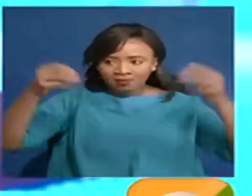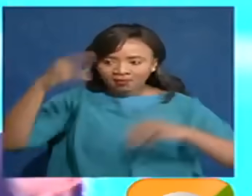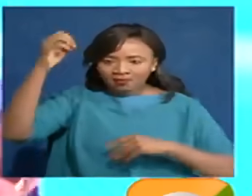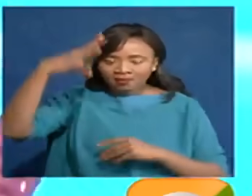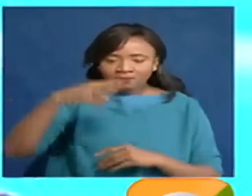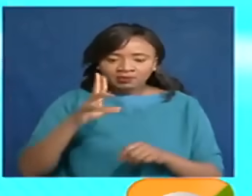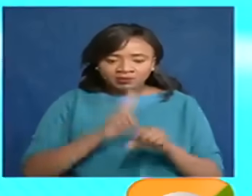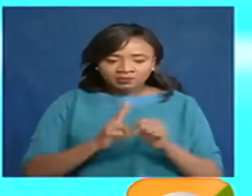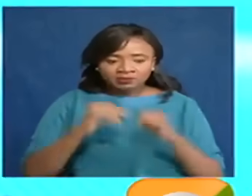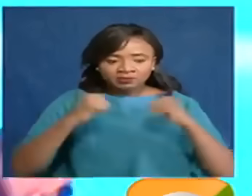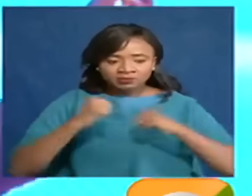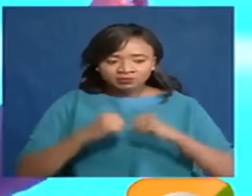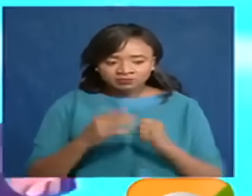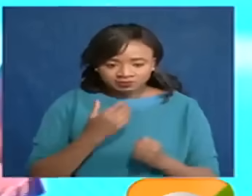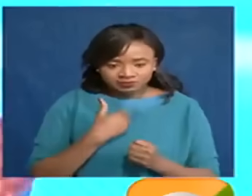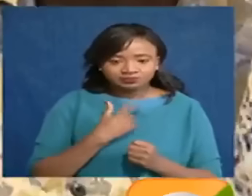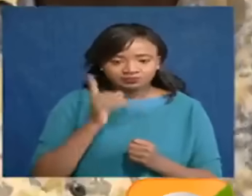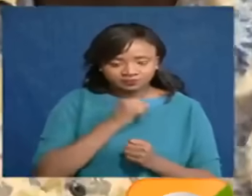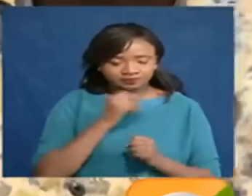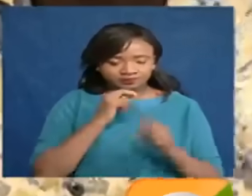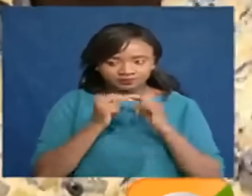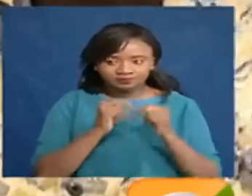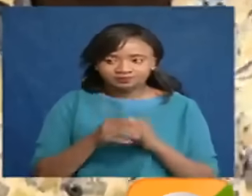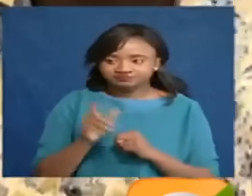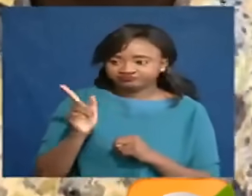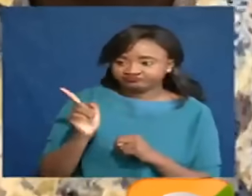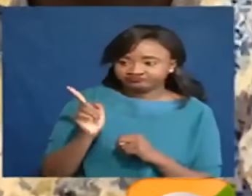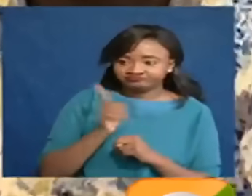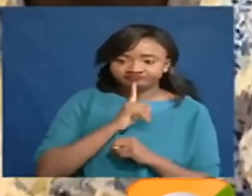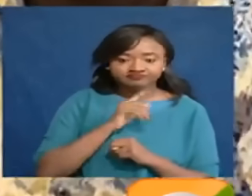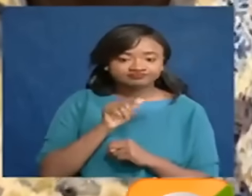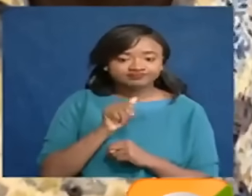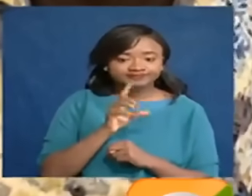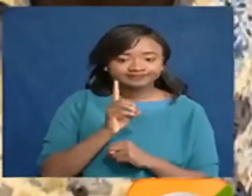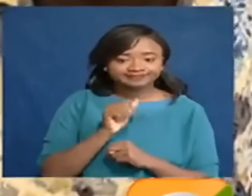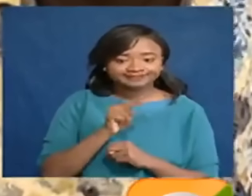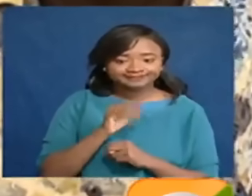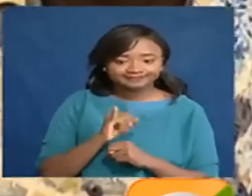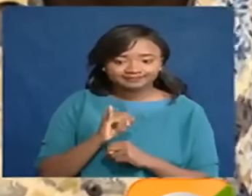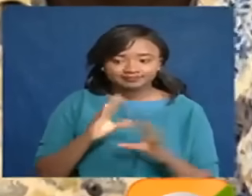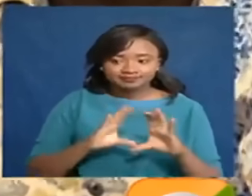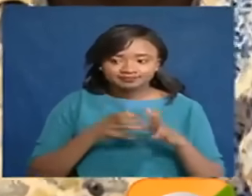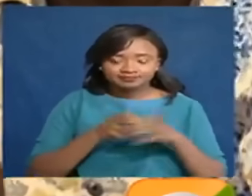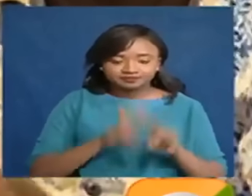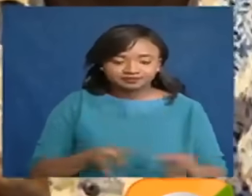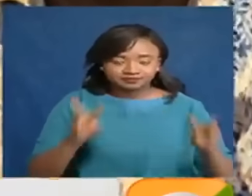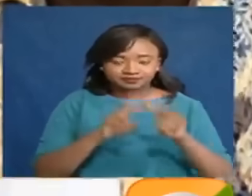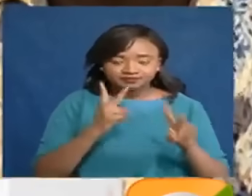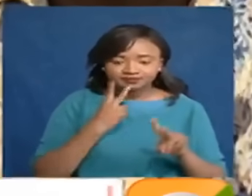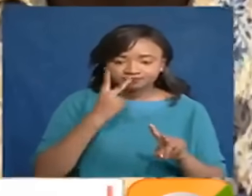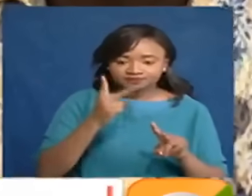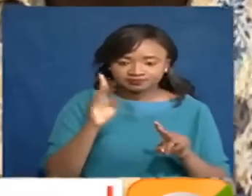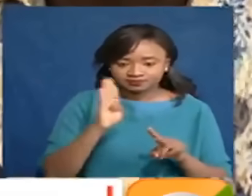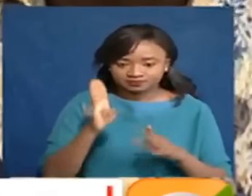a wheeling charge that has been negotiated. Adani company conglomerate is worth over $200